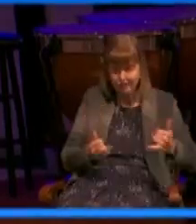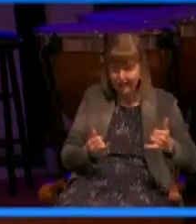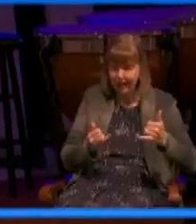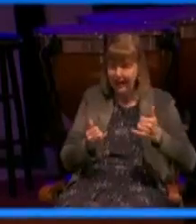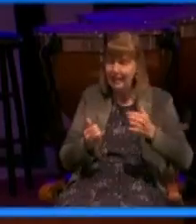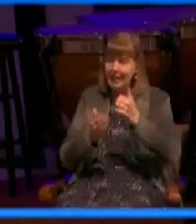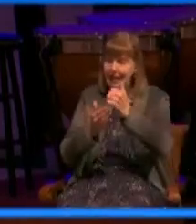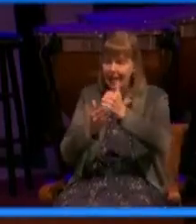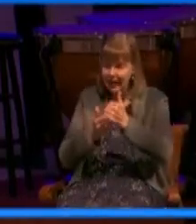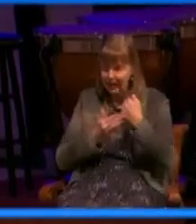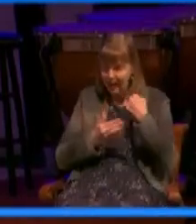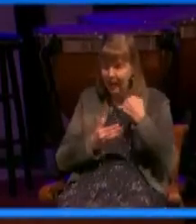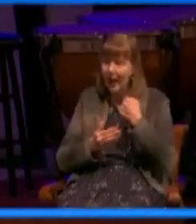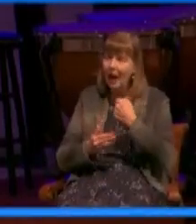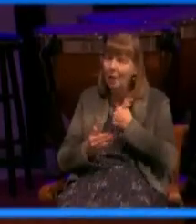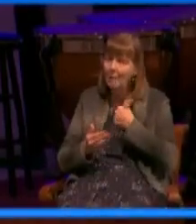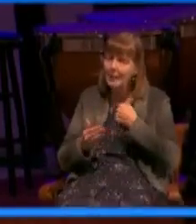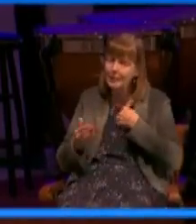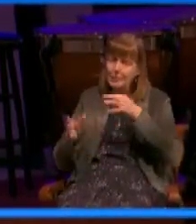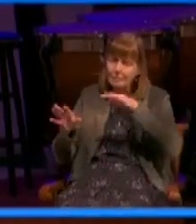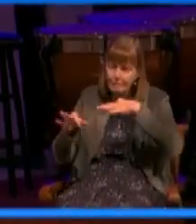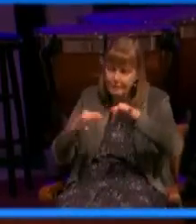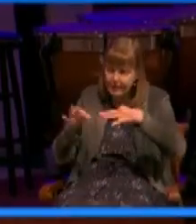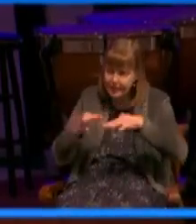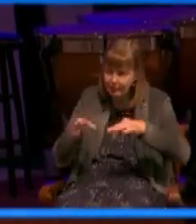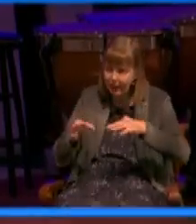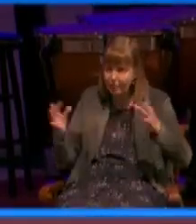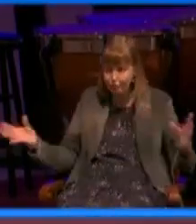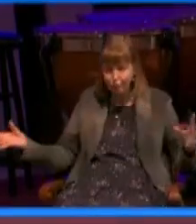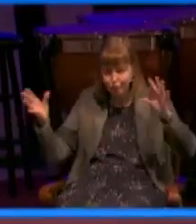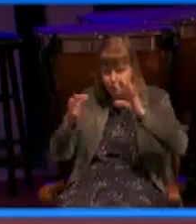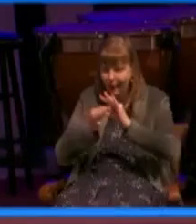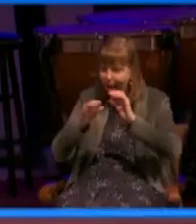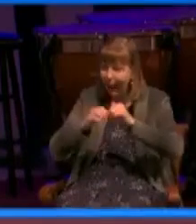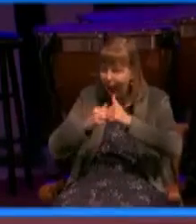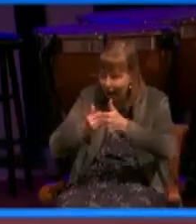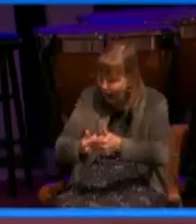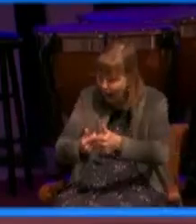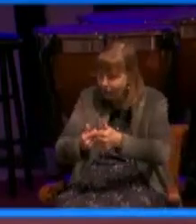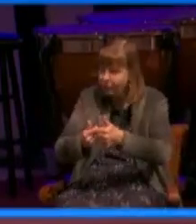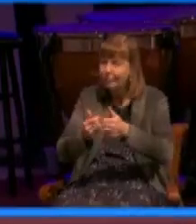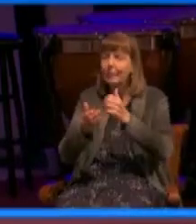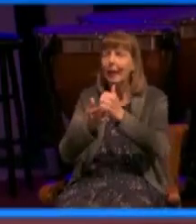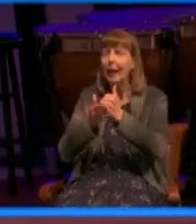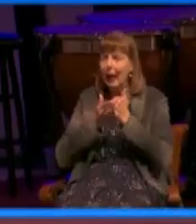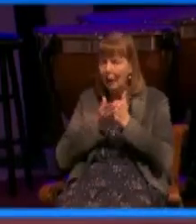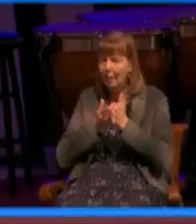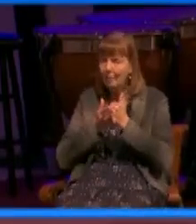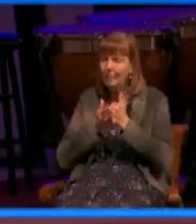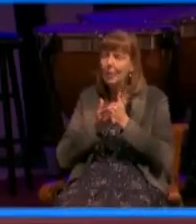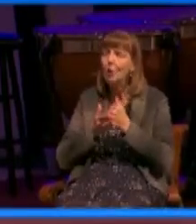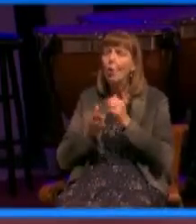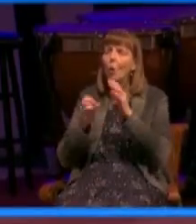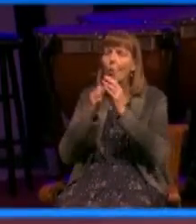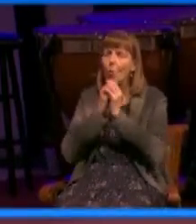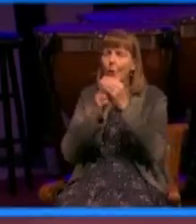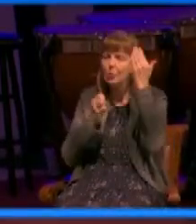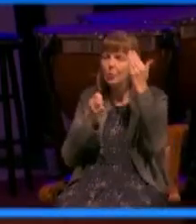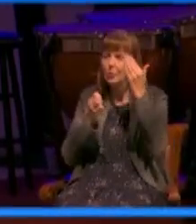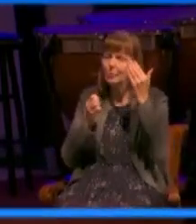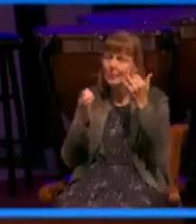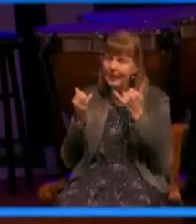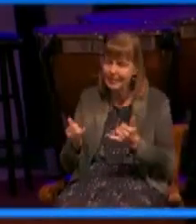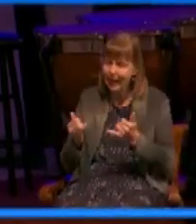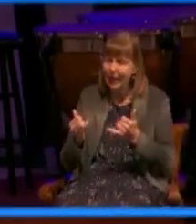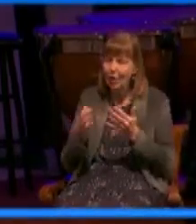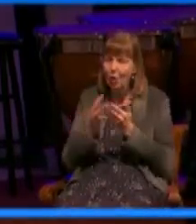are the God who keeps your promises. Help us to worship you today, Father, through your word, we pray in Jesus' name.